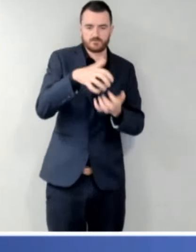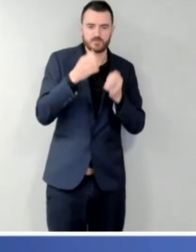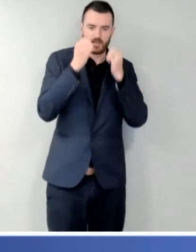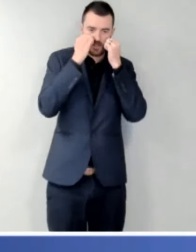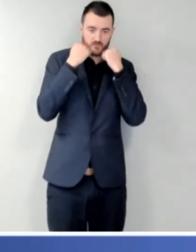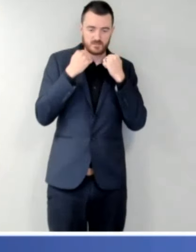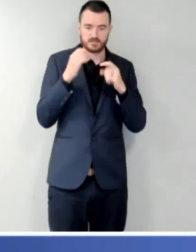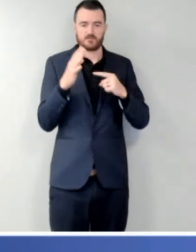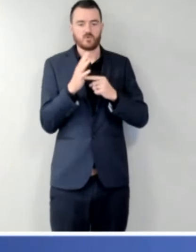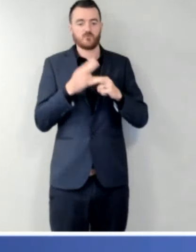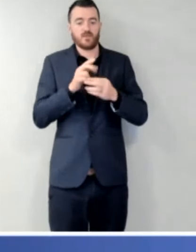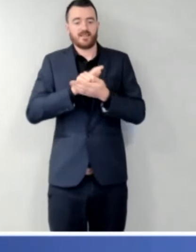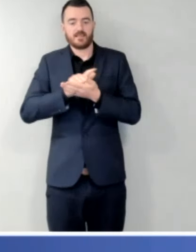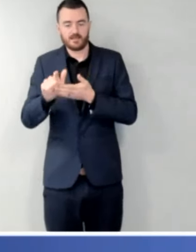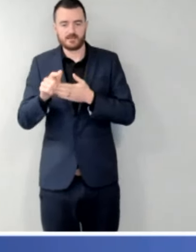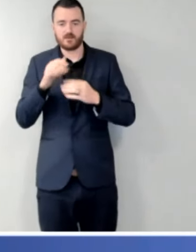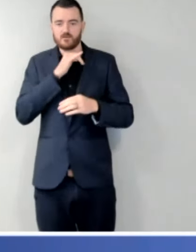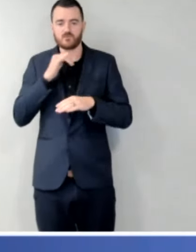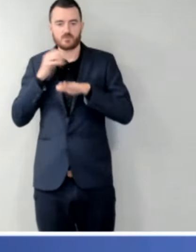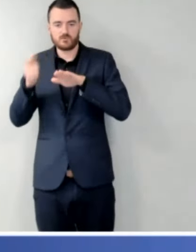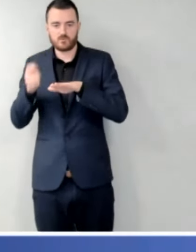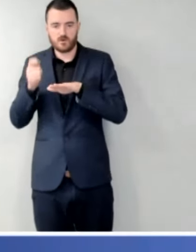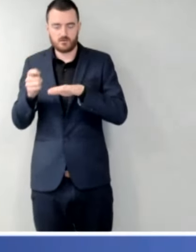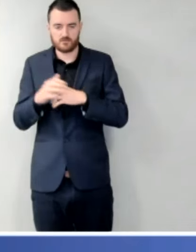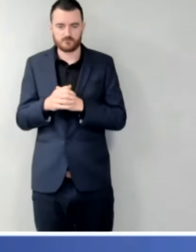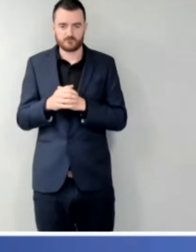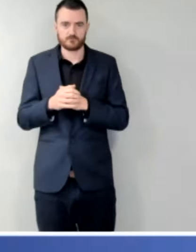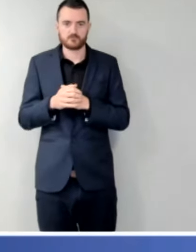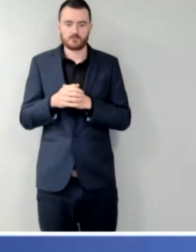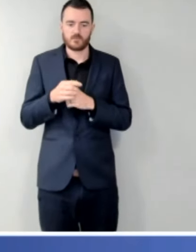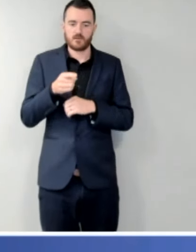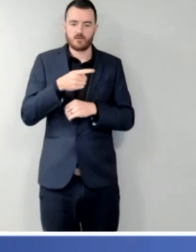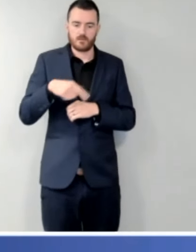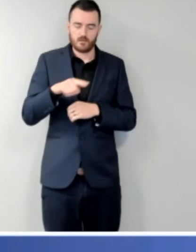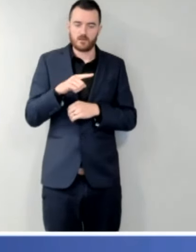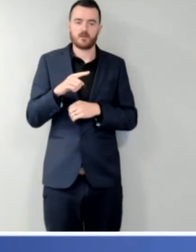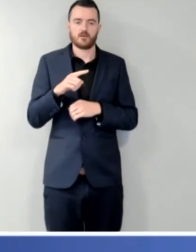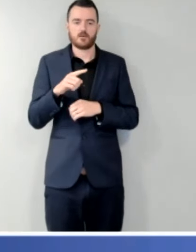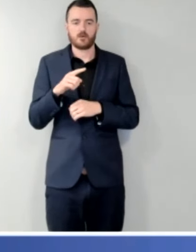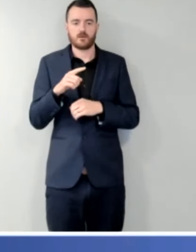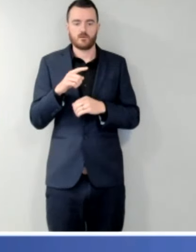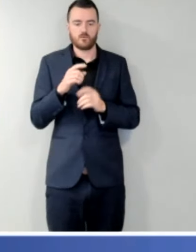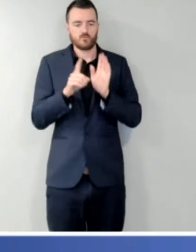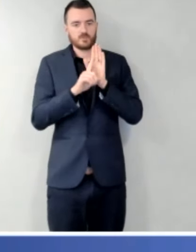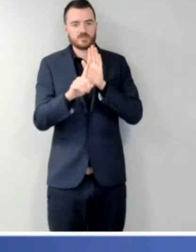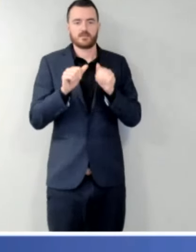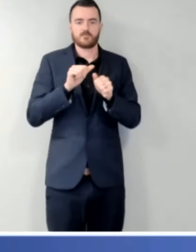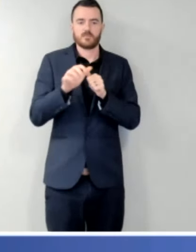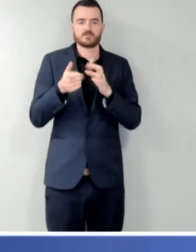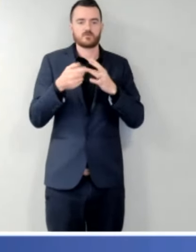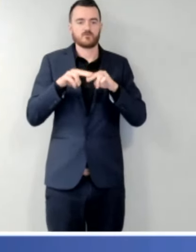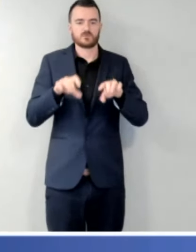case against those responsible. These members are humble, but they represent the best of Australia and the best of the